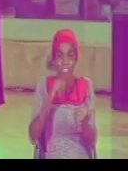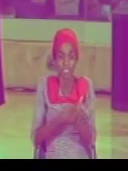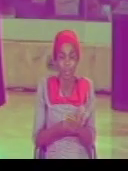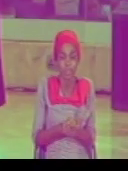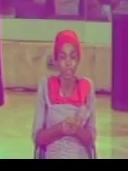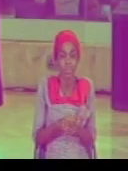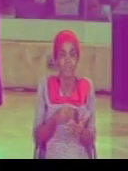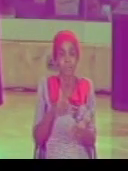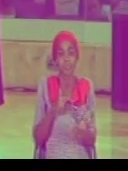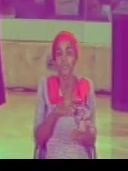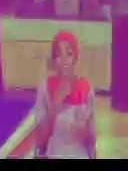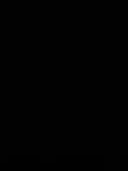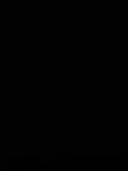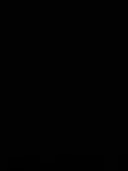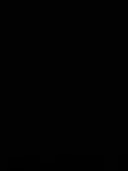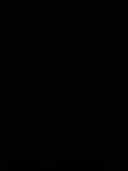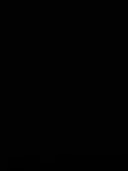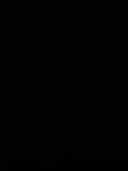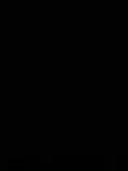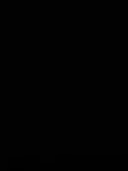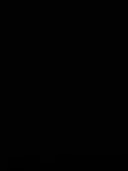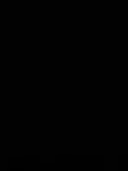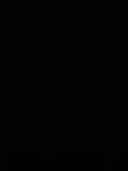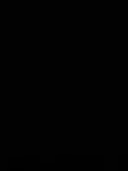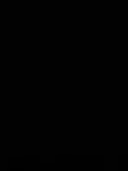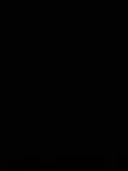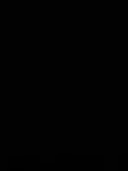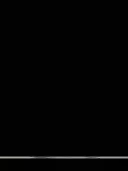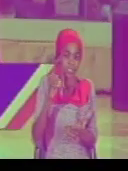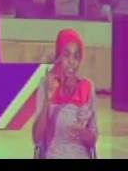songs, the same kind of dancing, and the kind